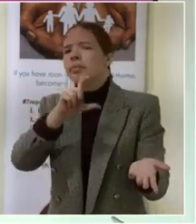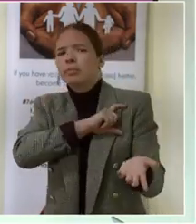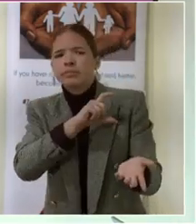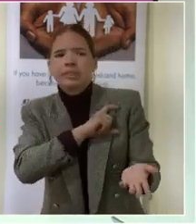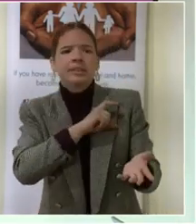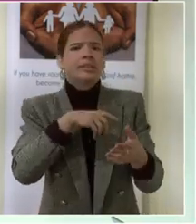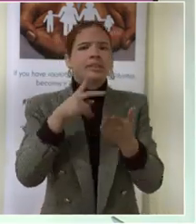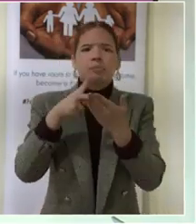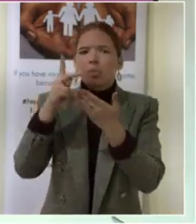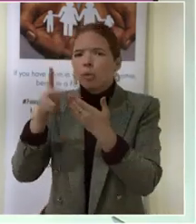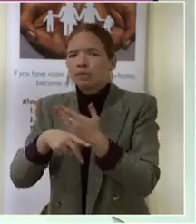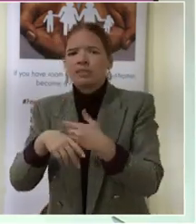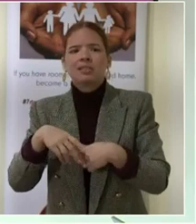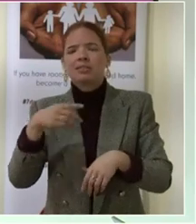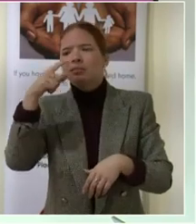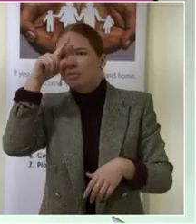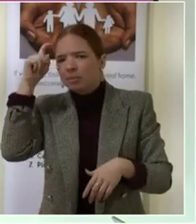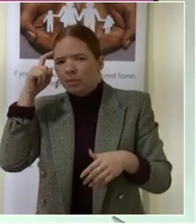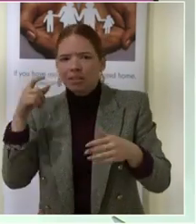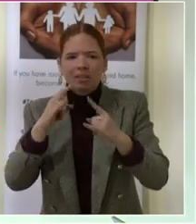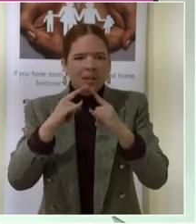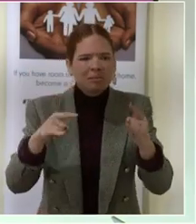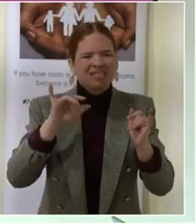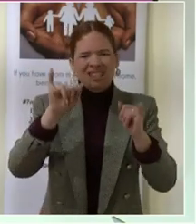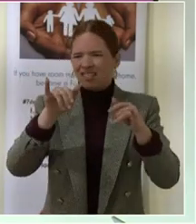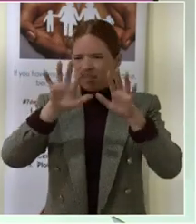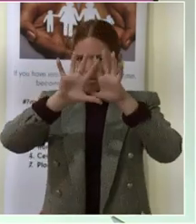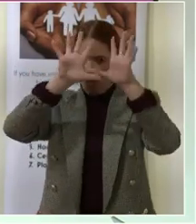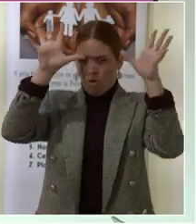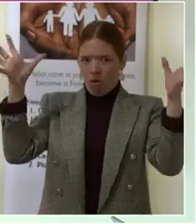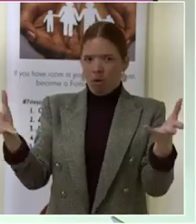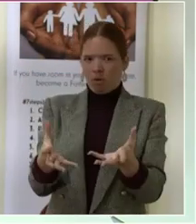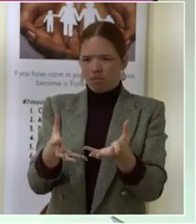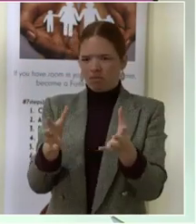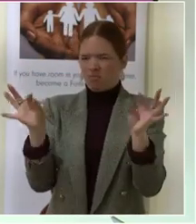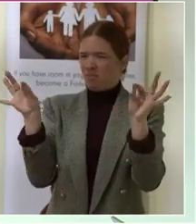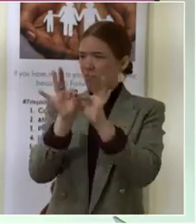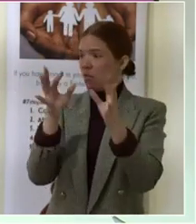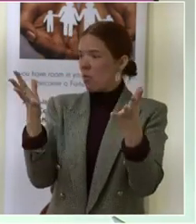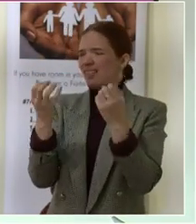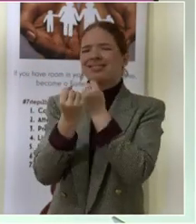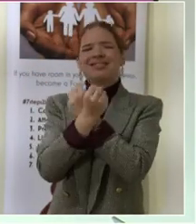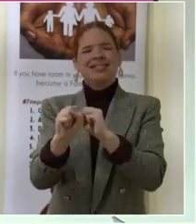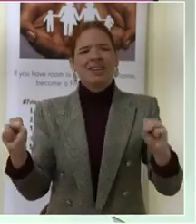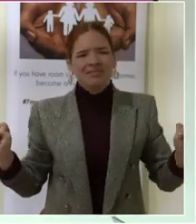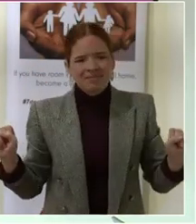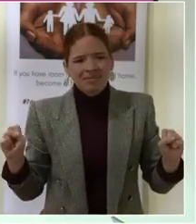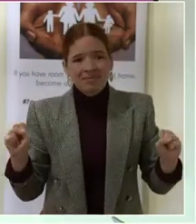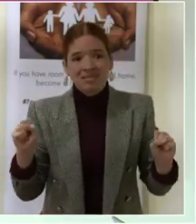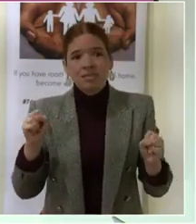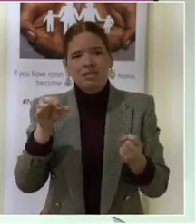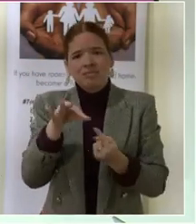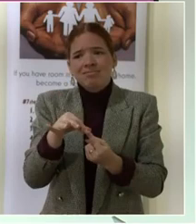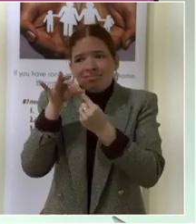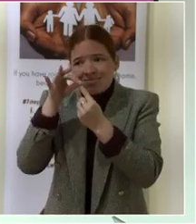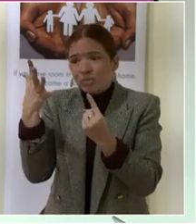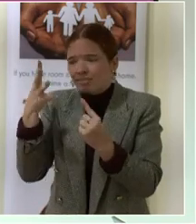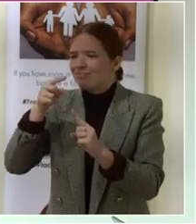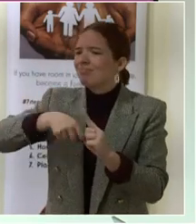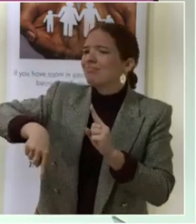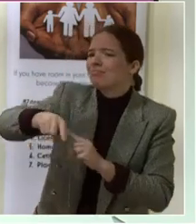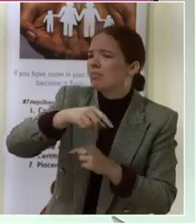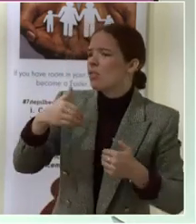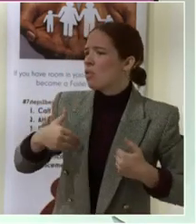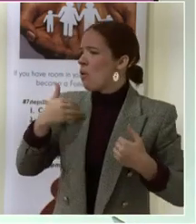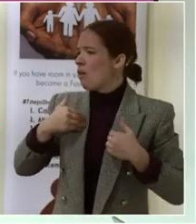summer youth, is really about saving lives and saving the lives of young people. We know